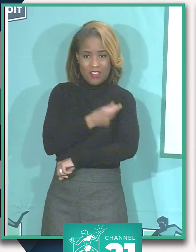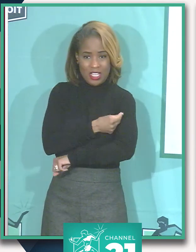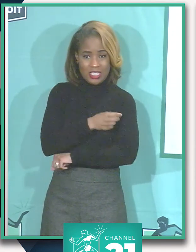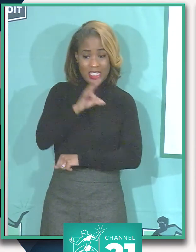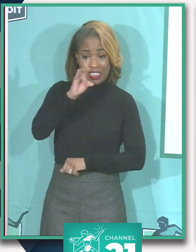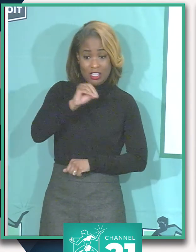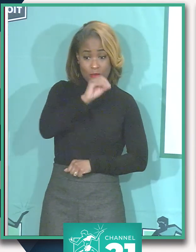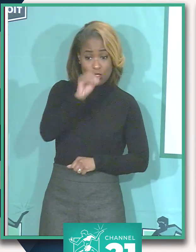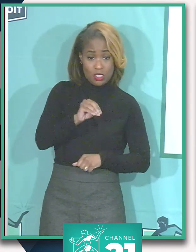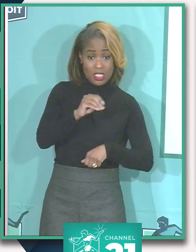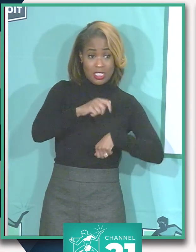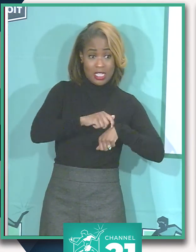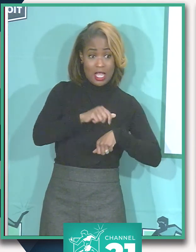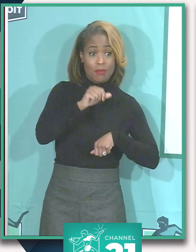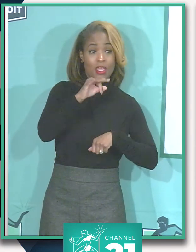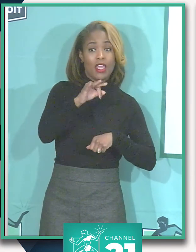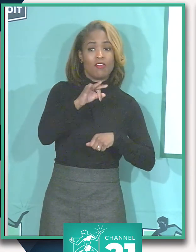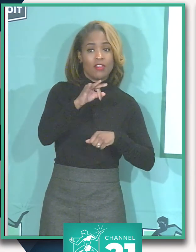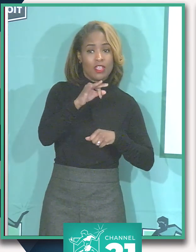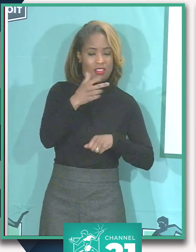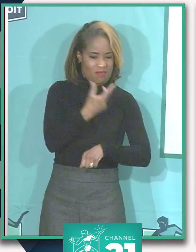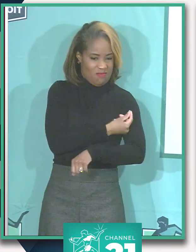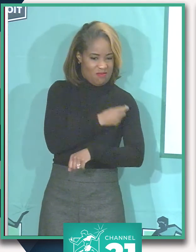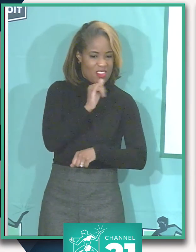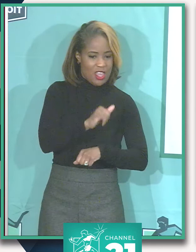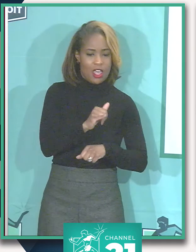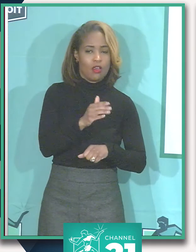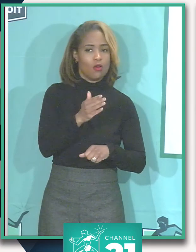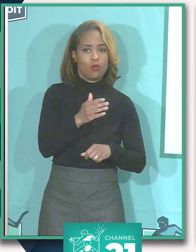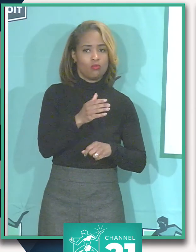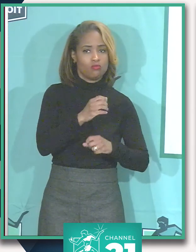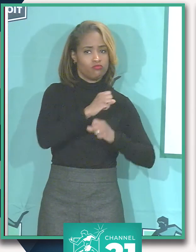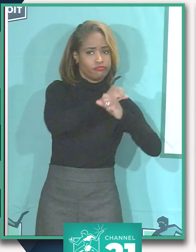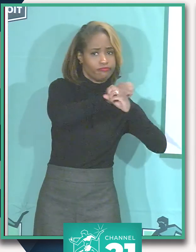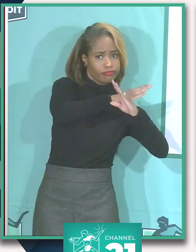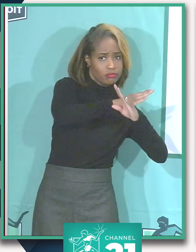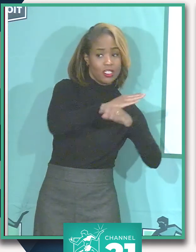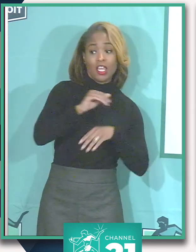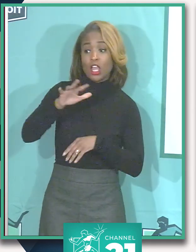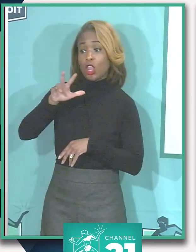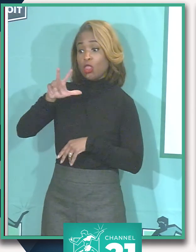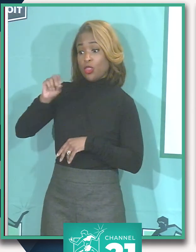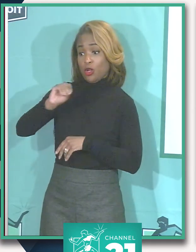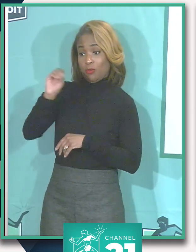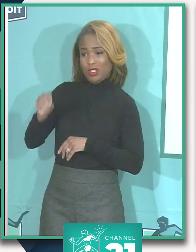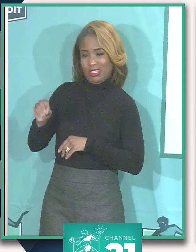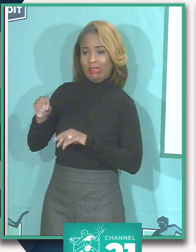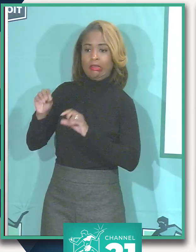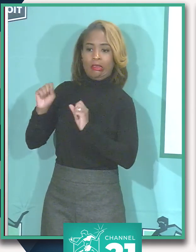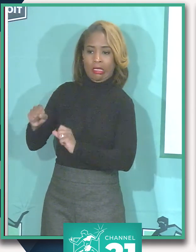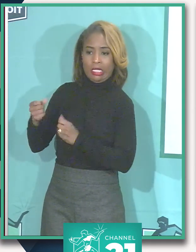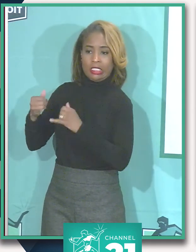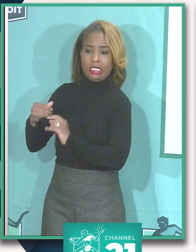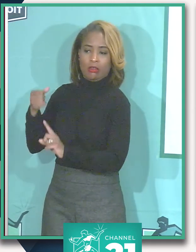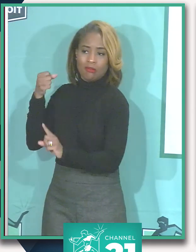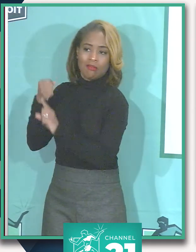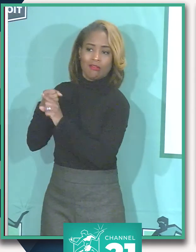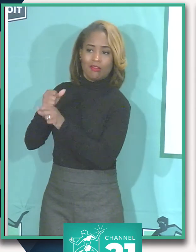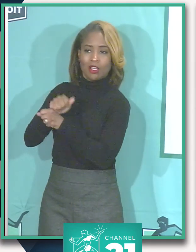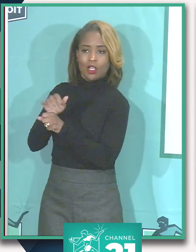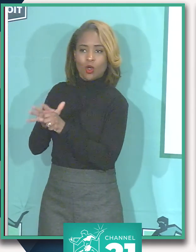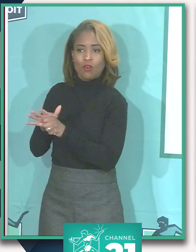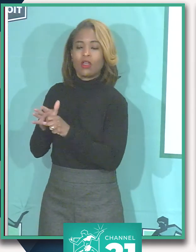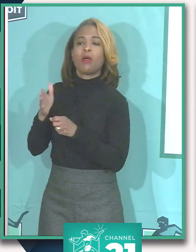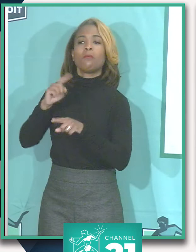70% of the time, if you get it, you won't get COVID. And if you're in the 30% that do, there's a very good chance it's mild and you won't be